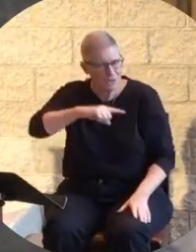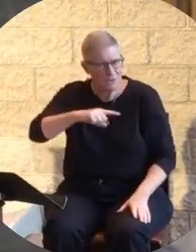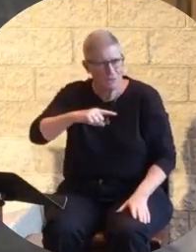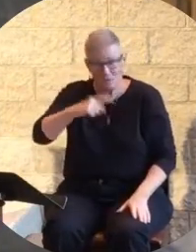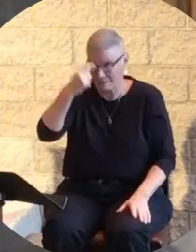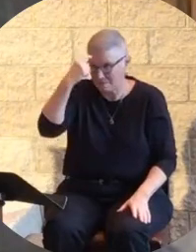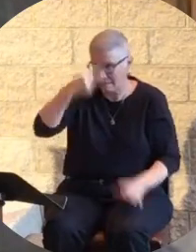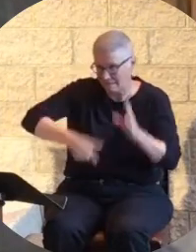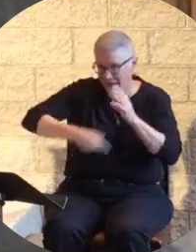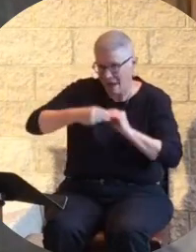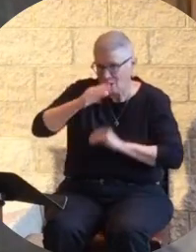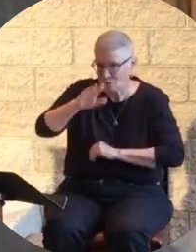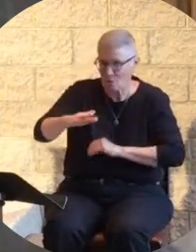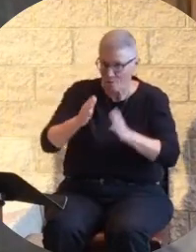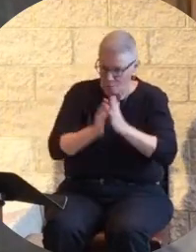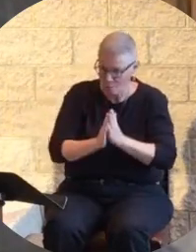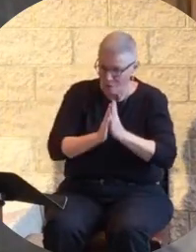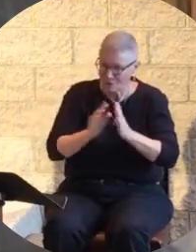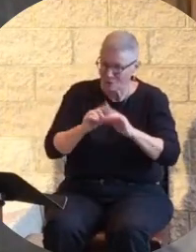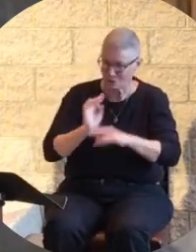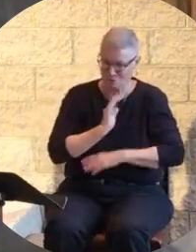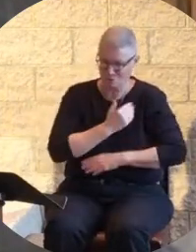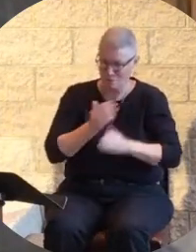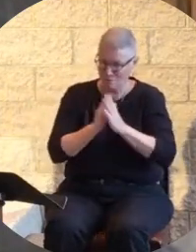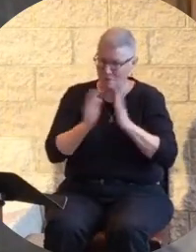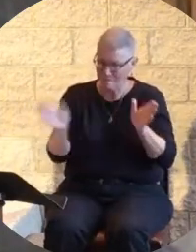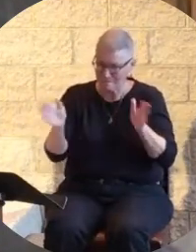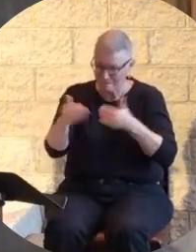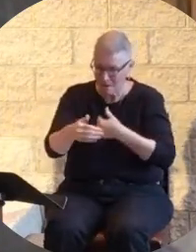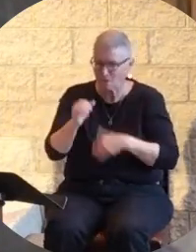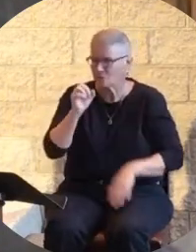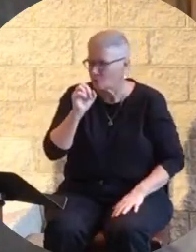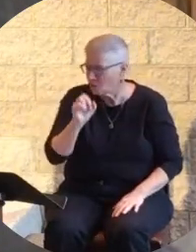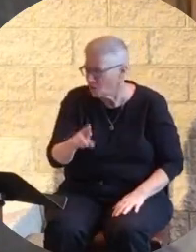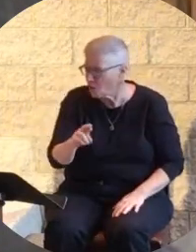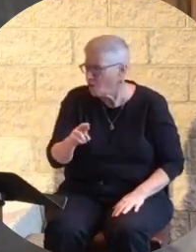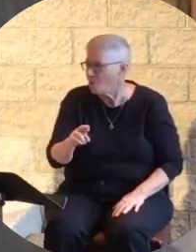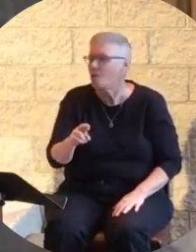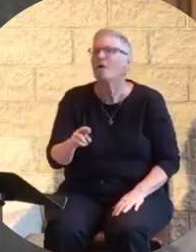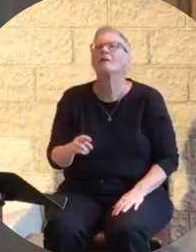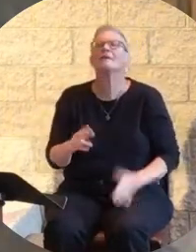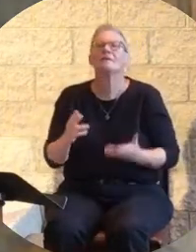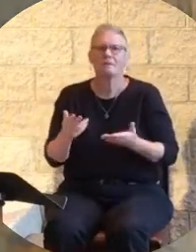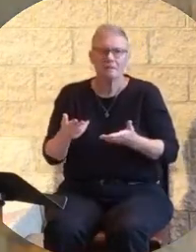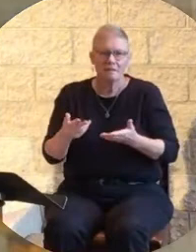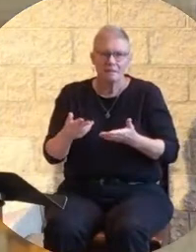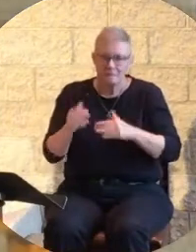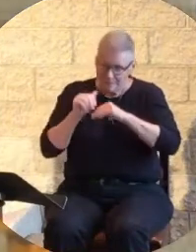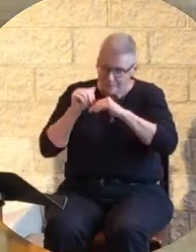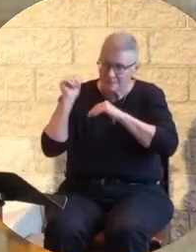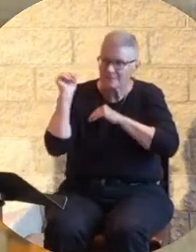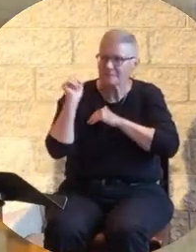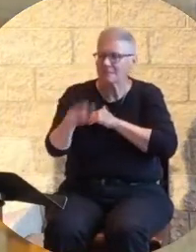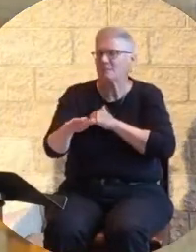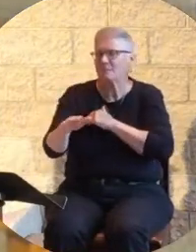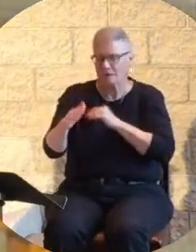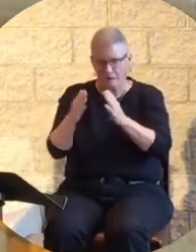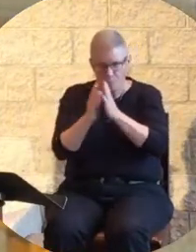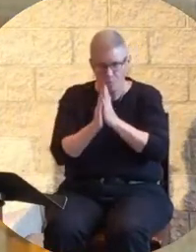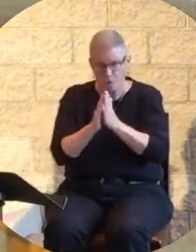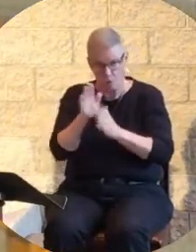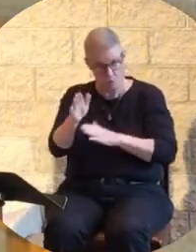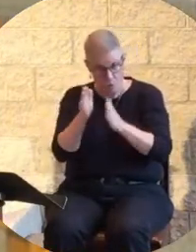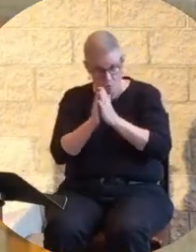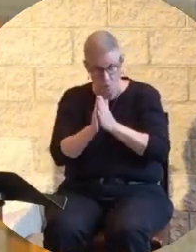our prayer box or submit an online prayer request via our website. Your prayers are prayed with by